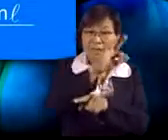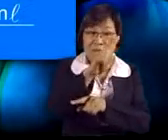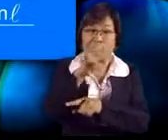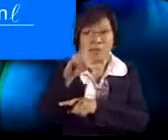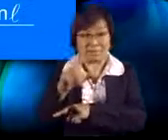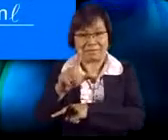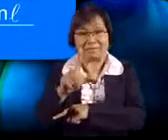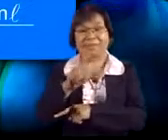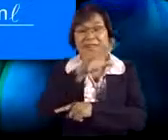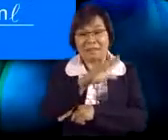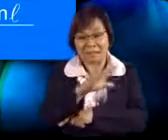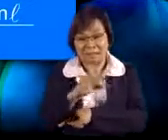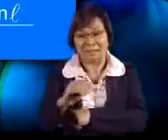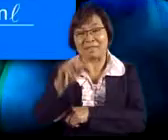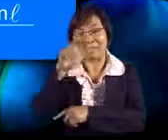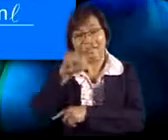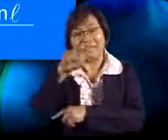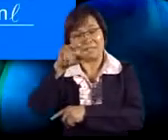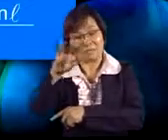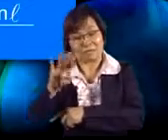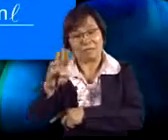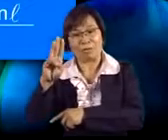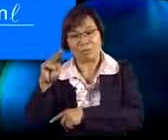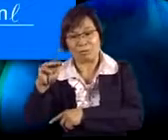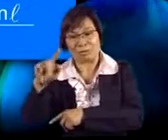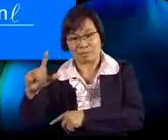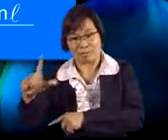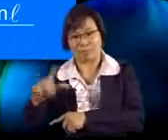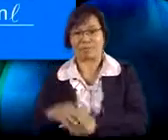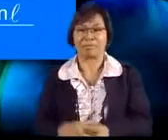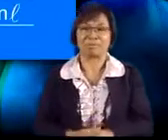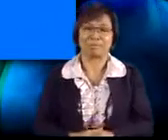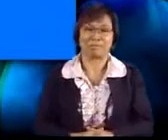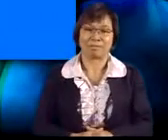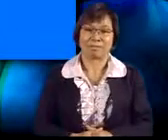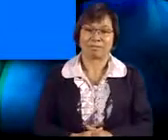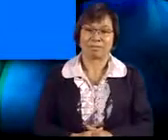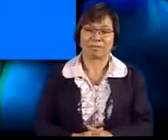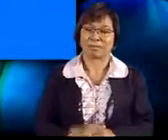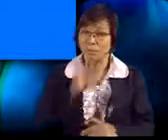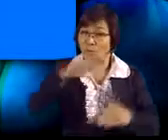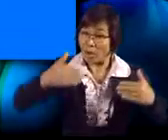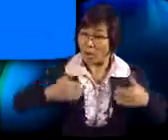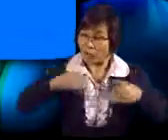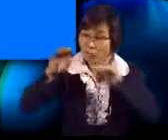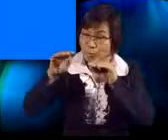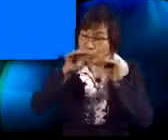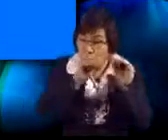92 liters and 34 milliliters. You have to